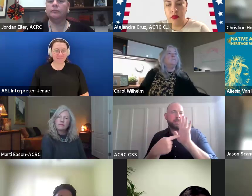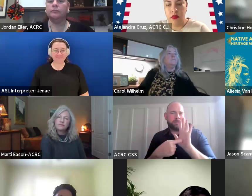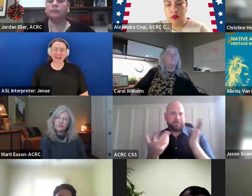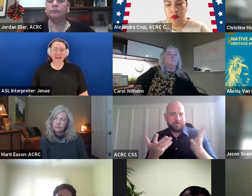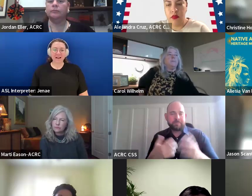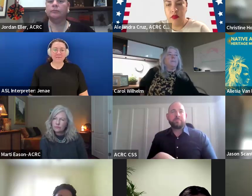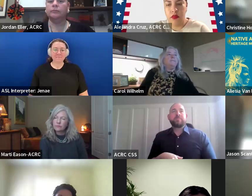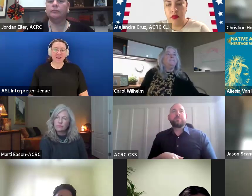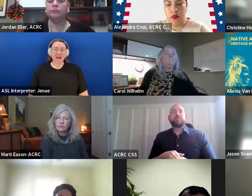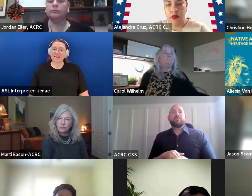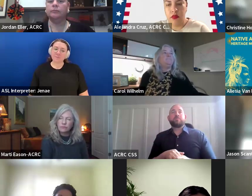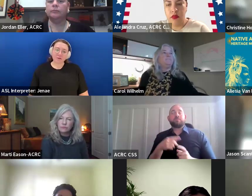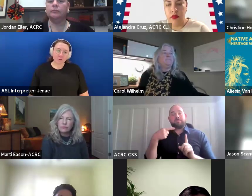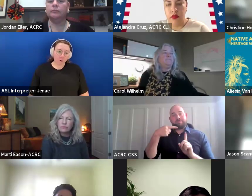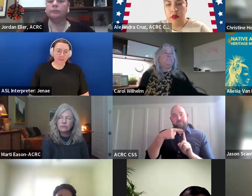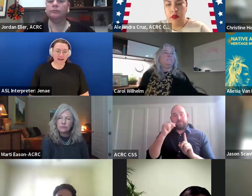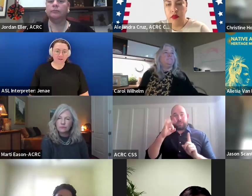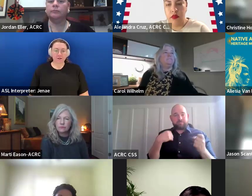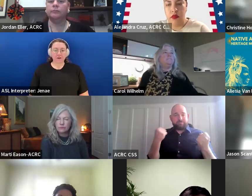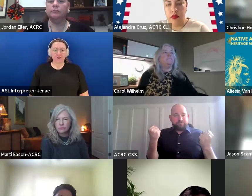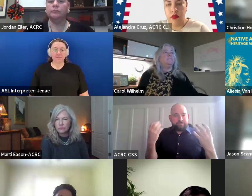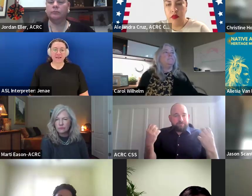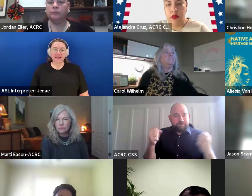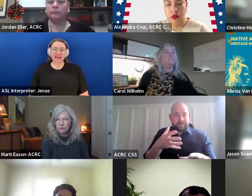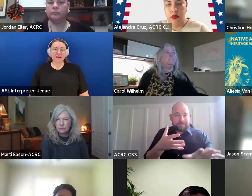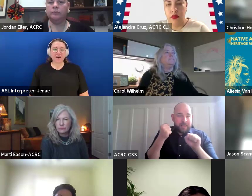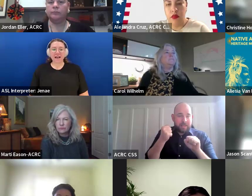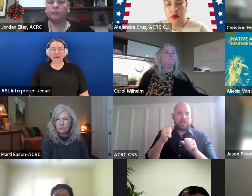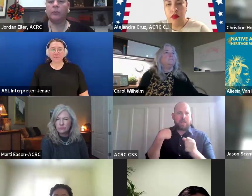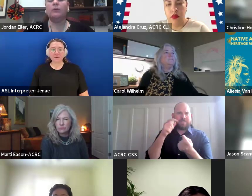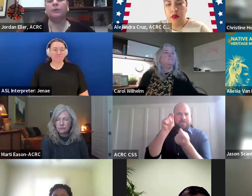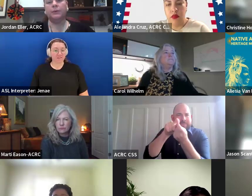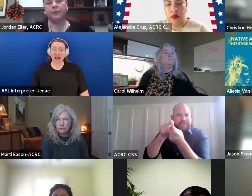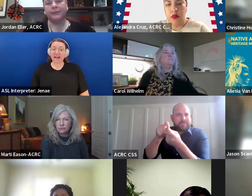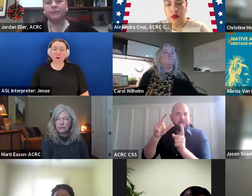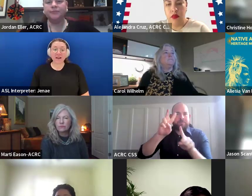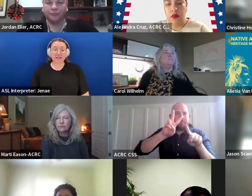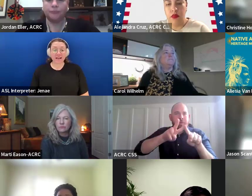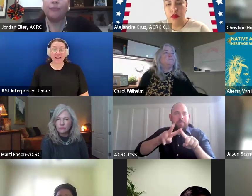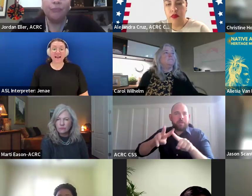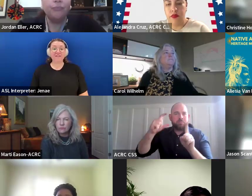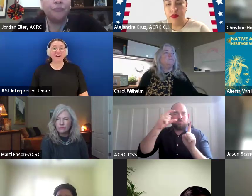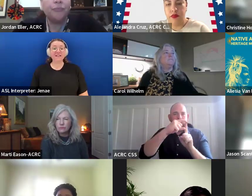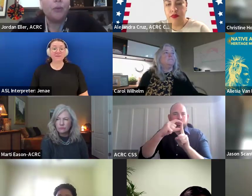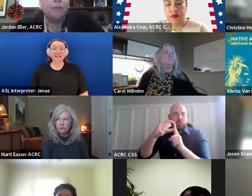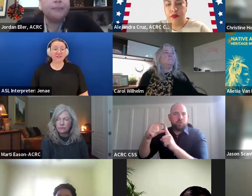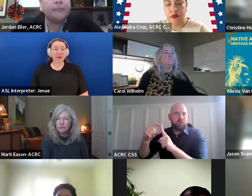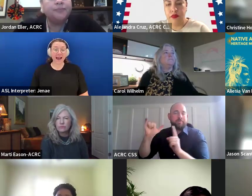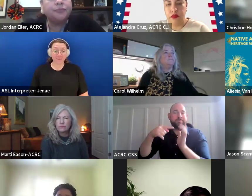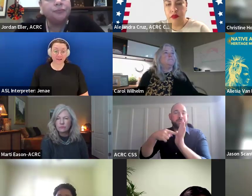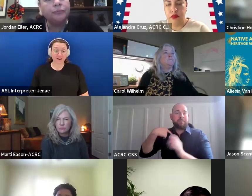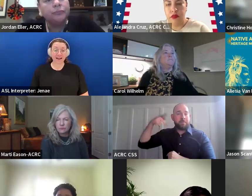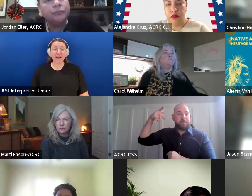appropriate time? An example of a poor match could be if I'm signing quickly and I have very